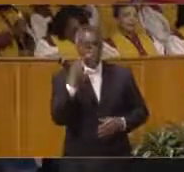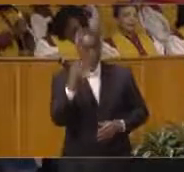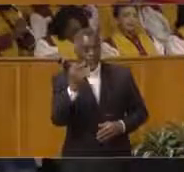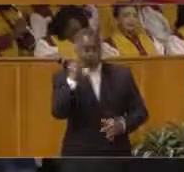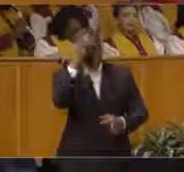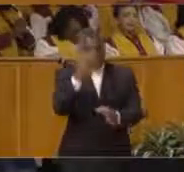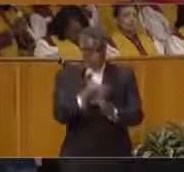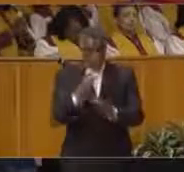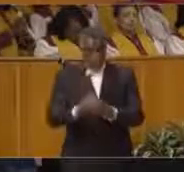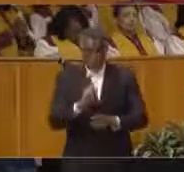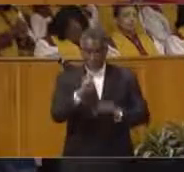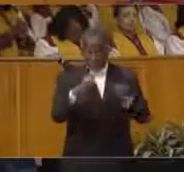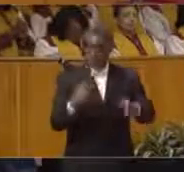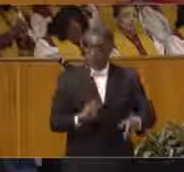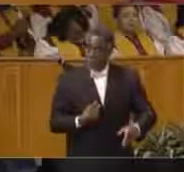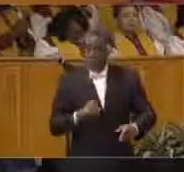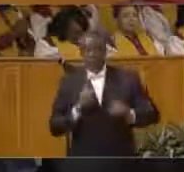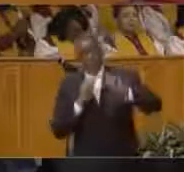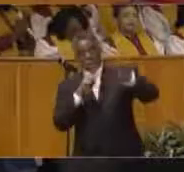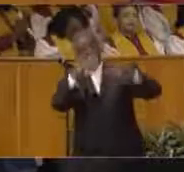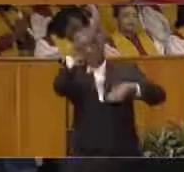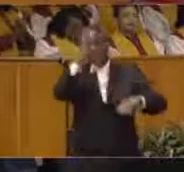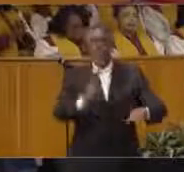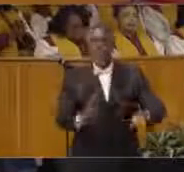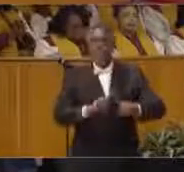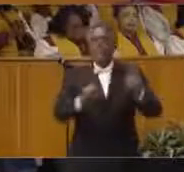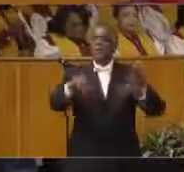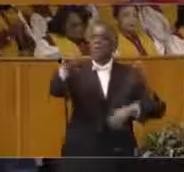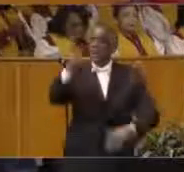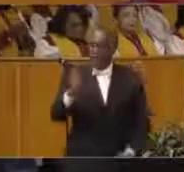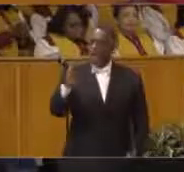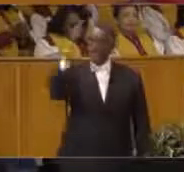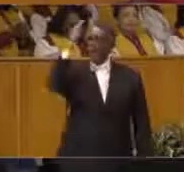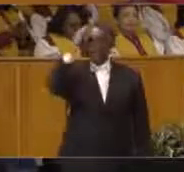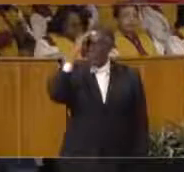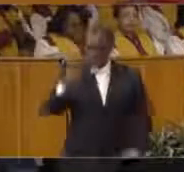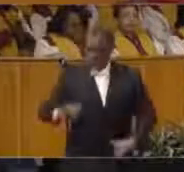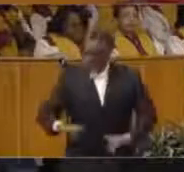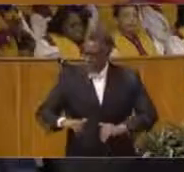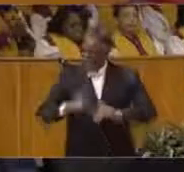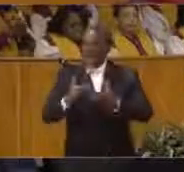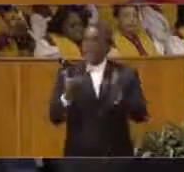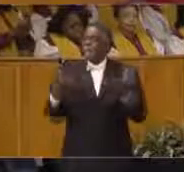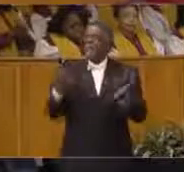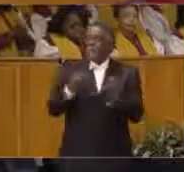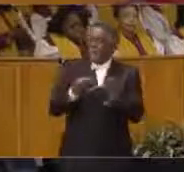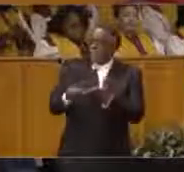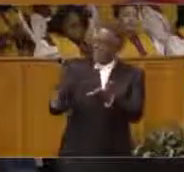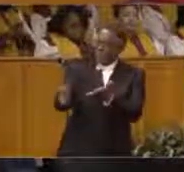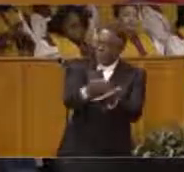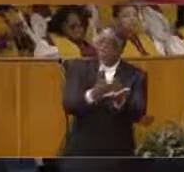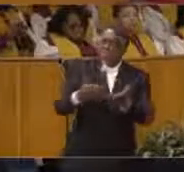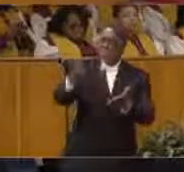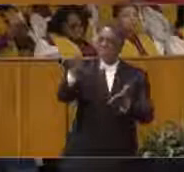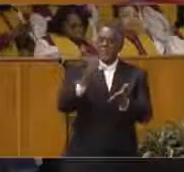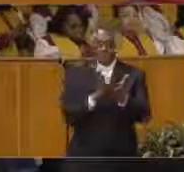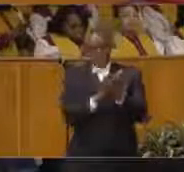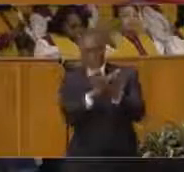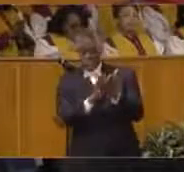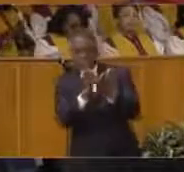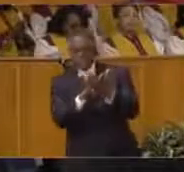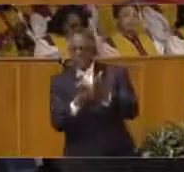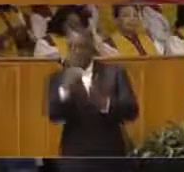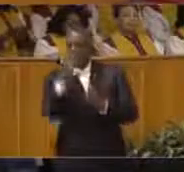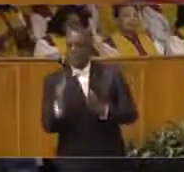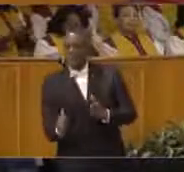not, because you got to give an account to God for that. But God knows how much you earn. And God calculates the